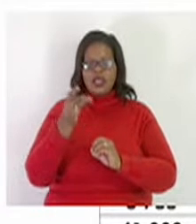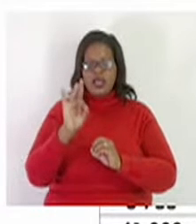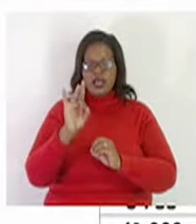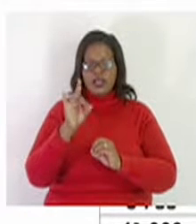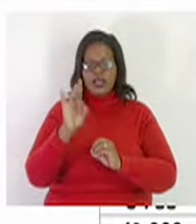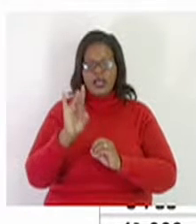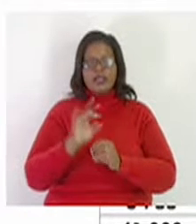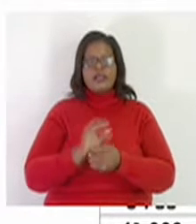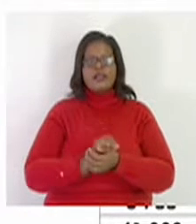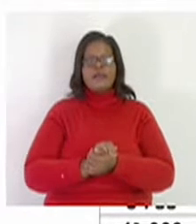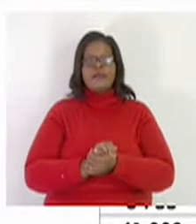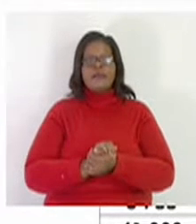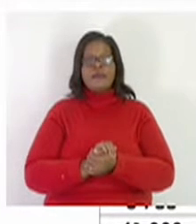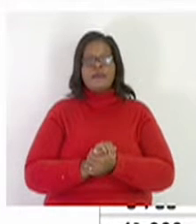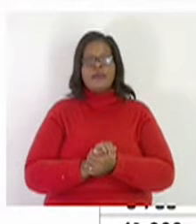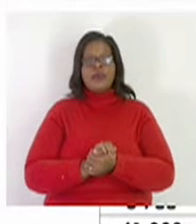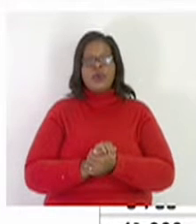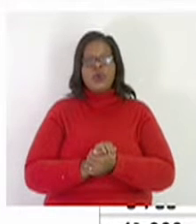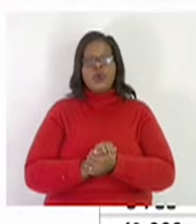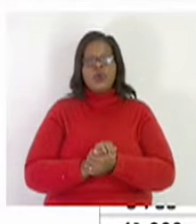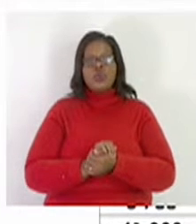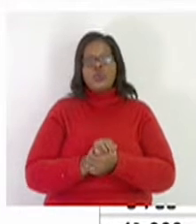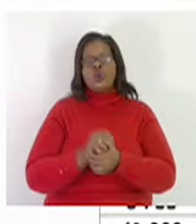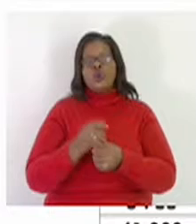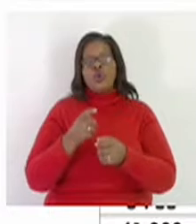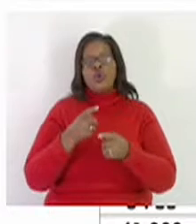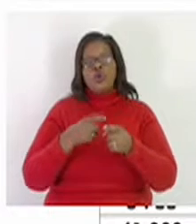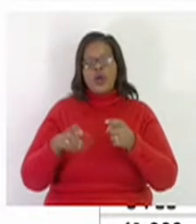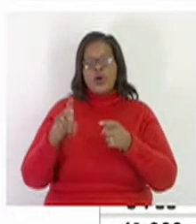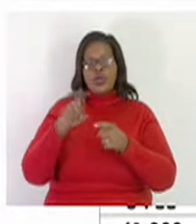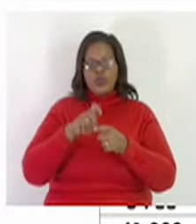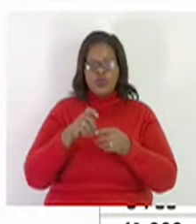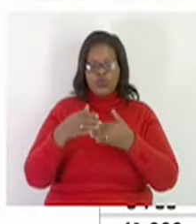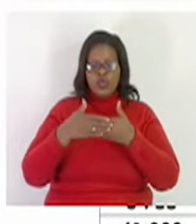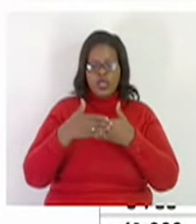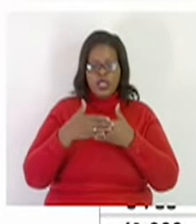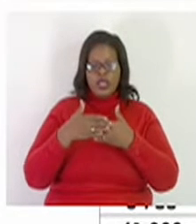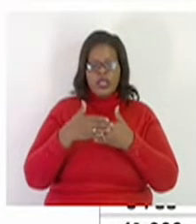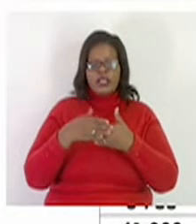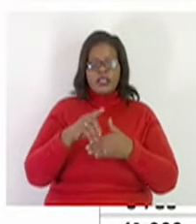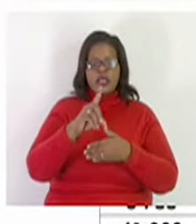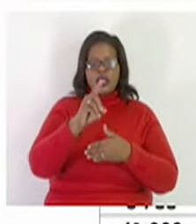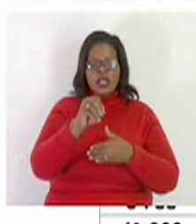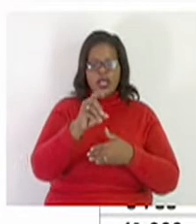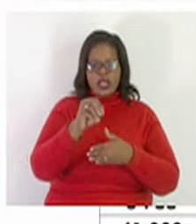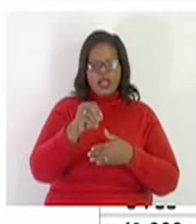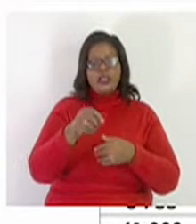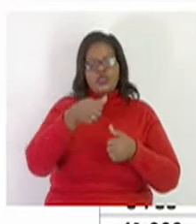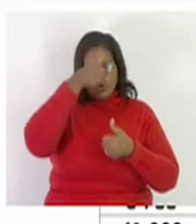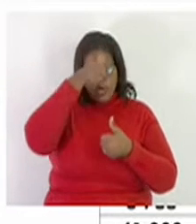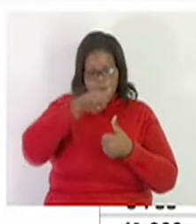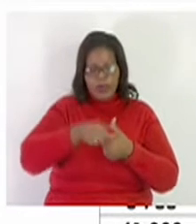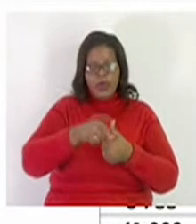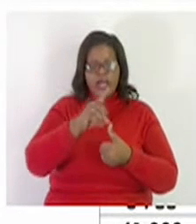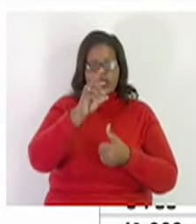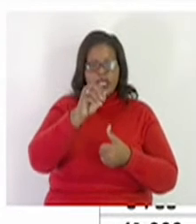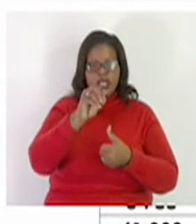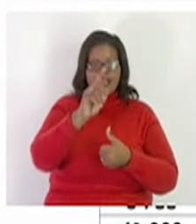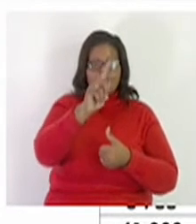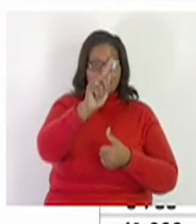3,788. You must round that number to the nearest 10. Remember that 10 is also D.